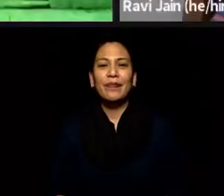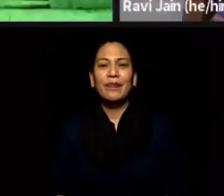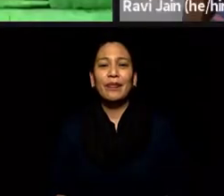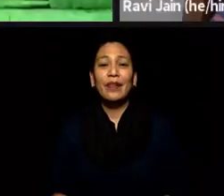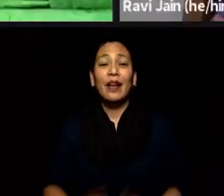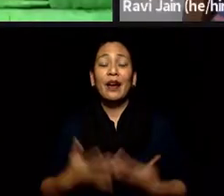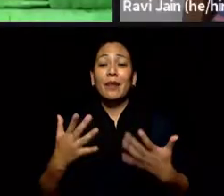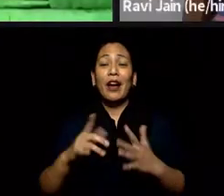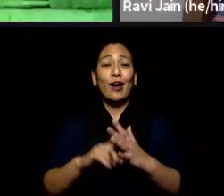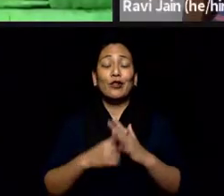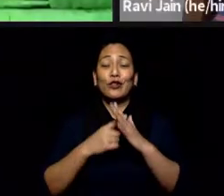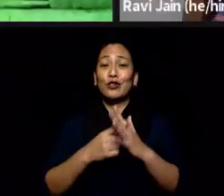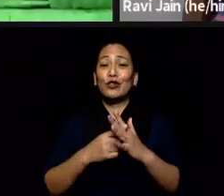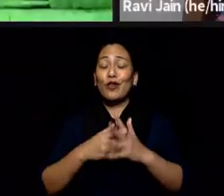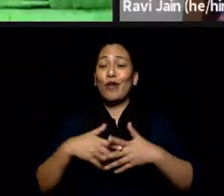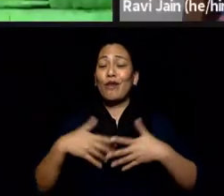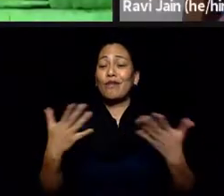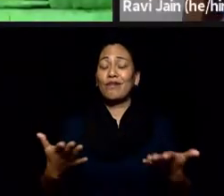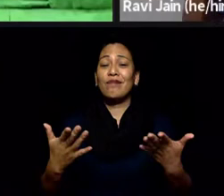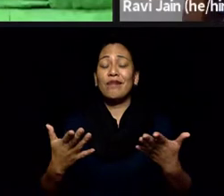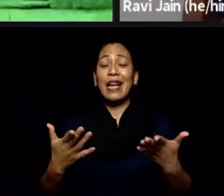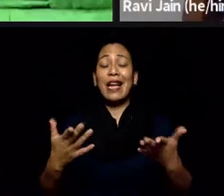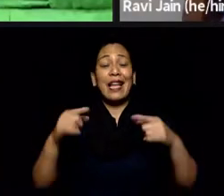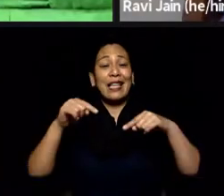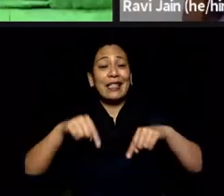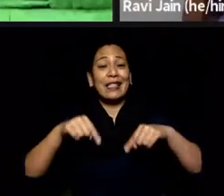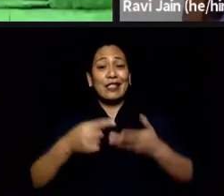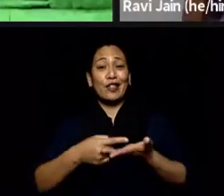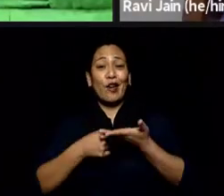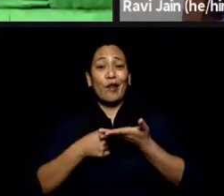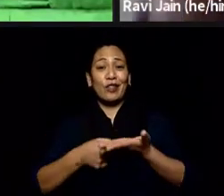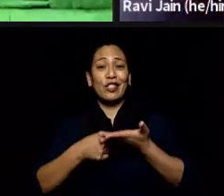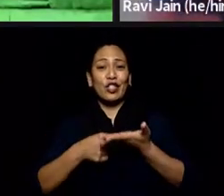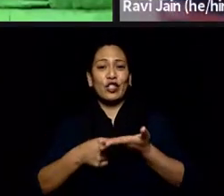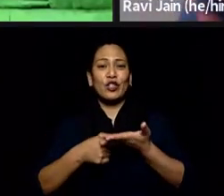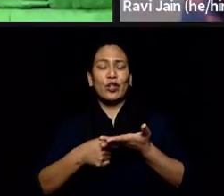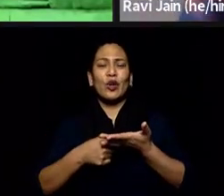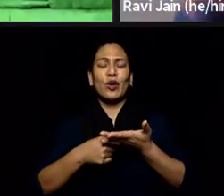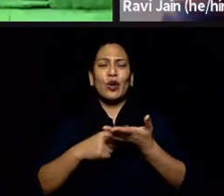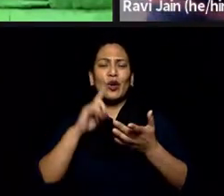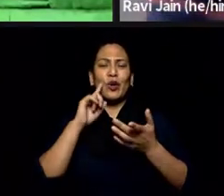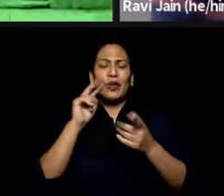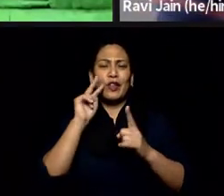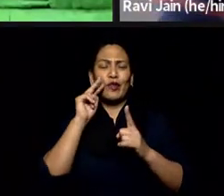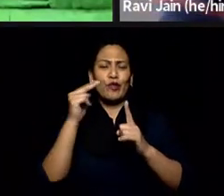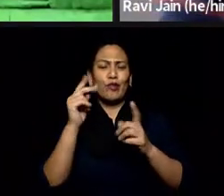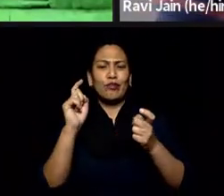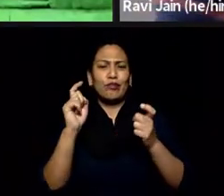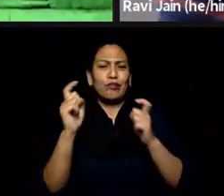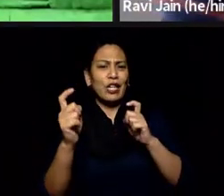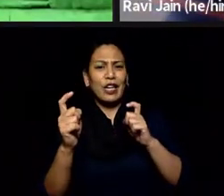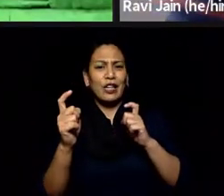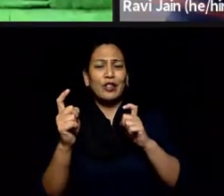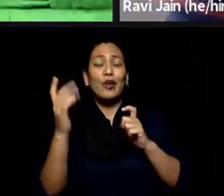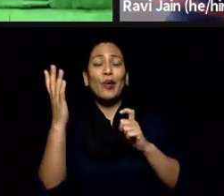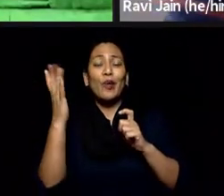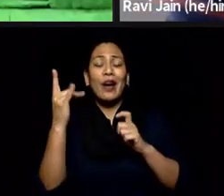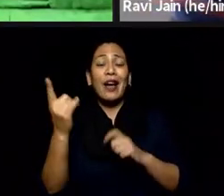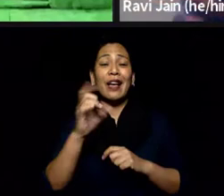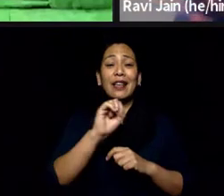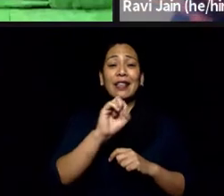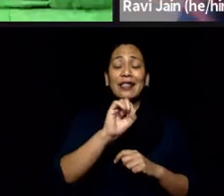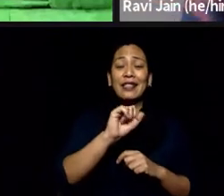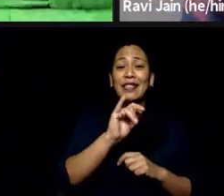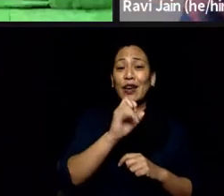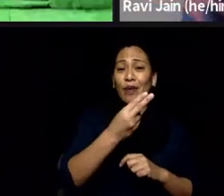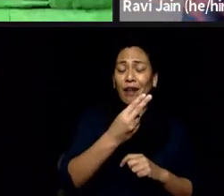So I just would love to start by saying, you know, this whole conversation has been reframed thanks to Sarah and the